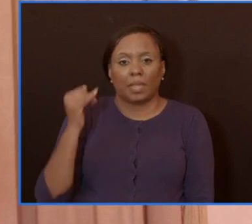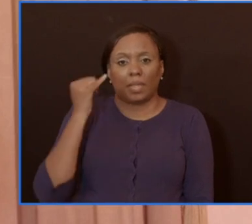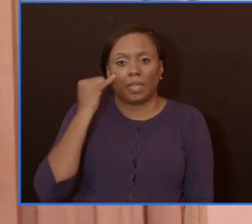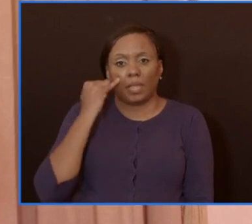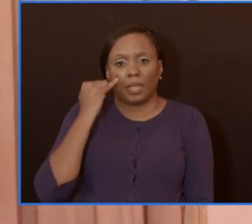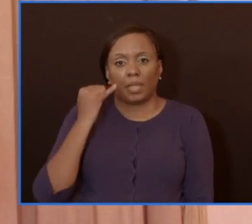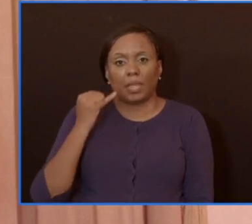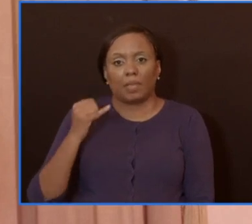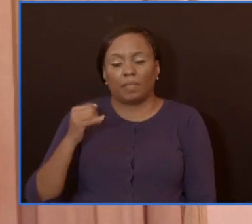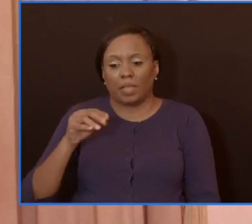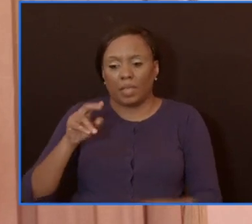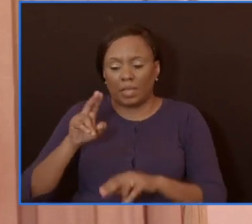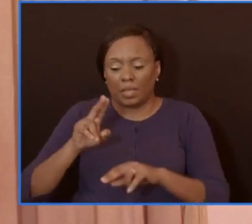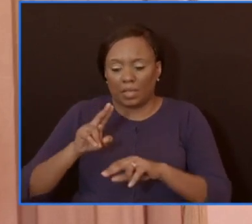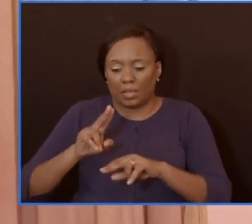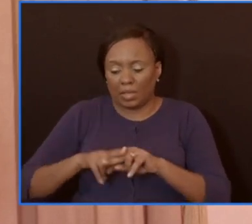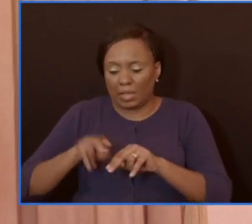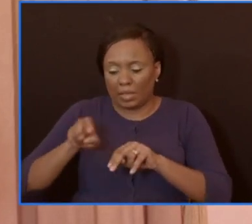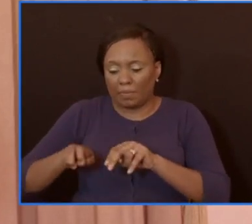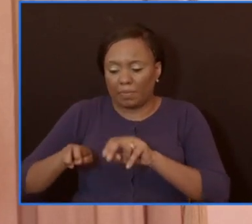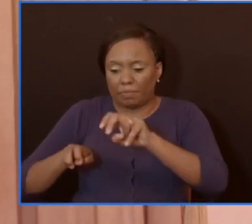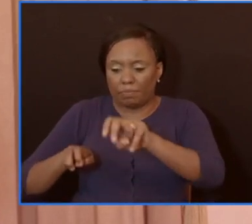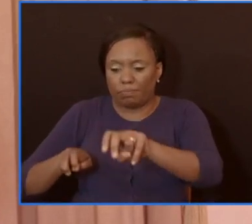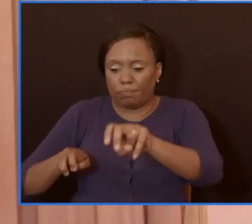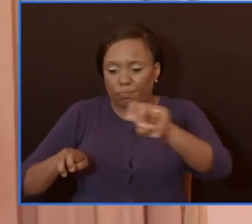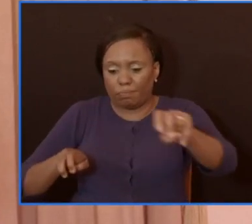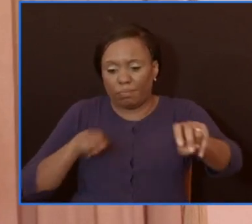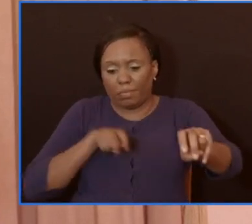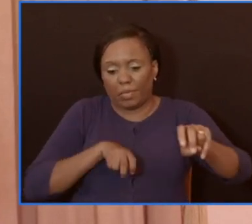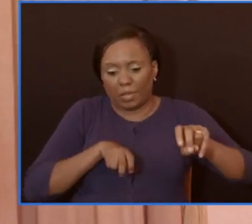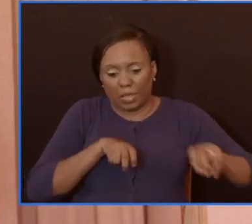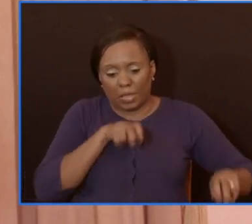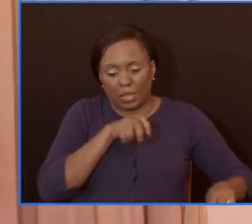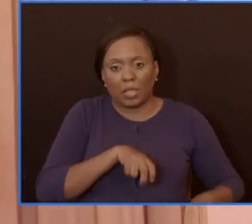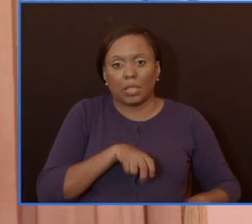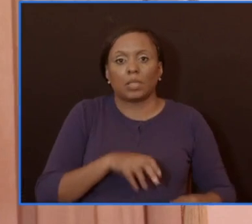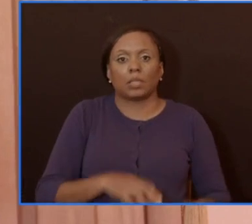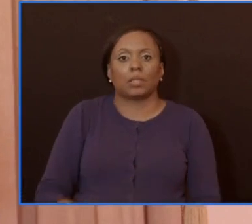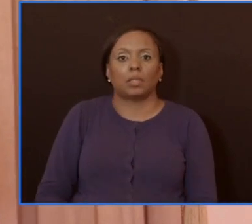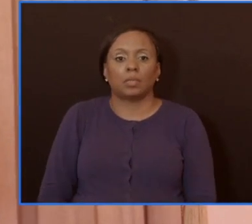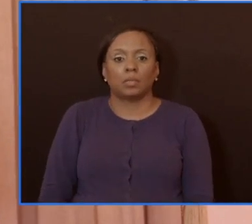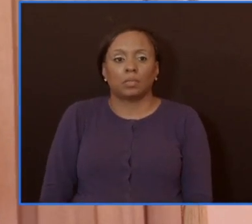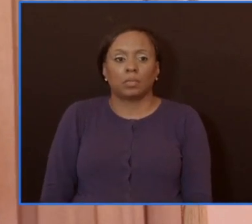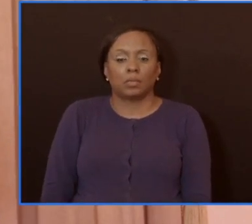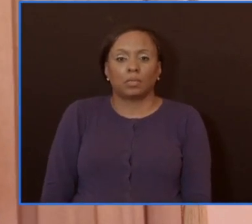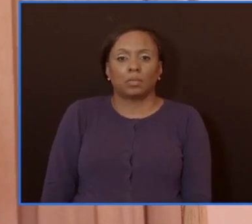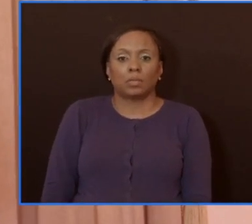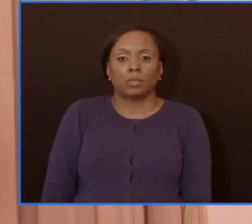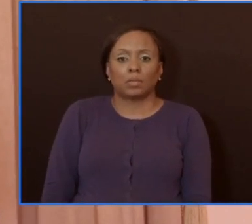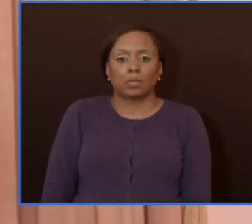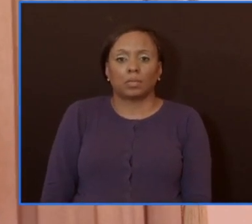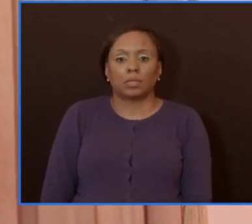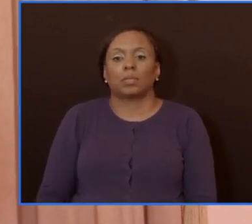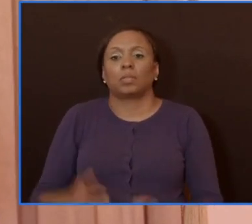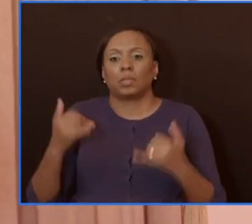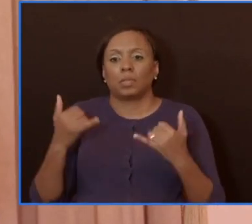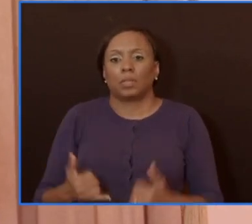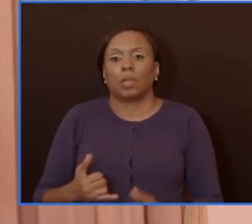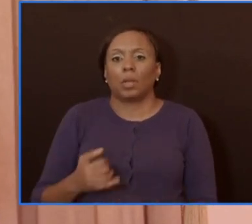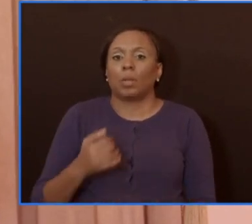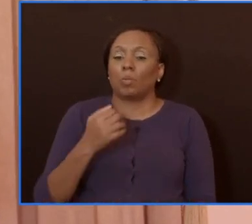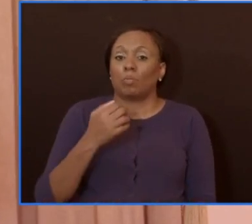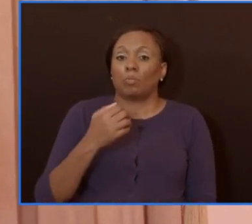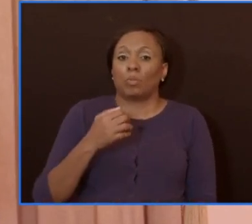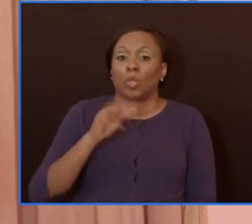outside of their immediate bubble of family. The length of the service or the ceremony will now be limited to 90 minutes as a